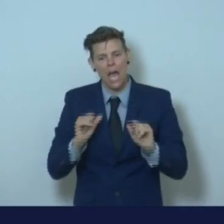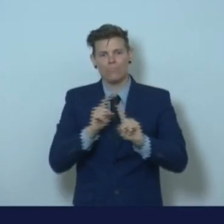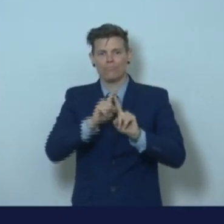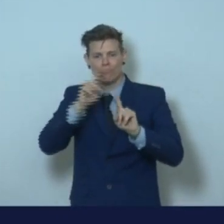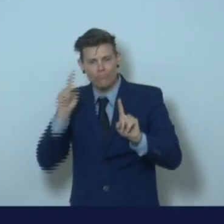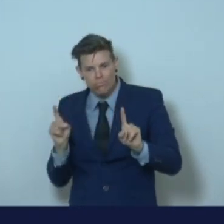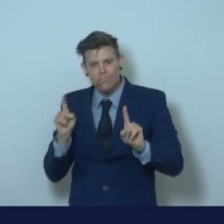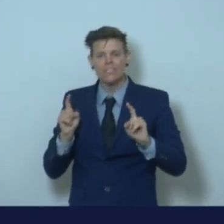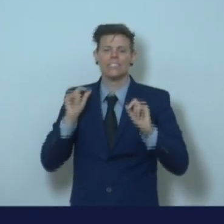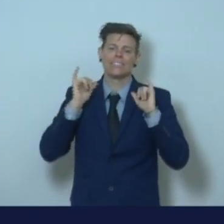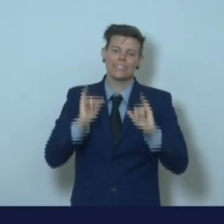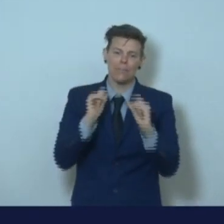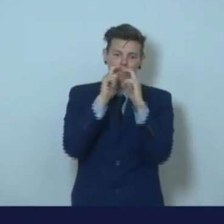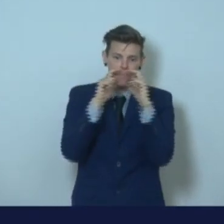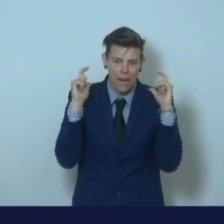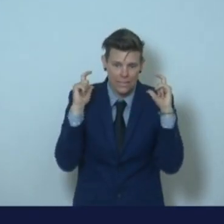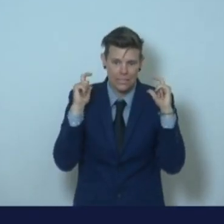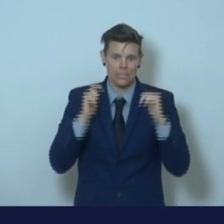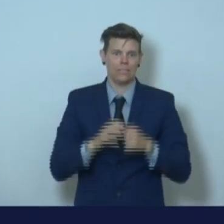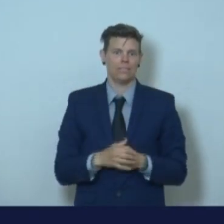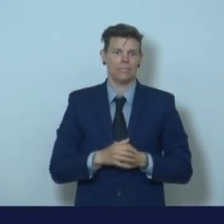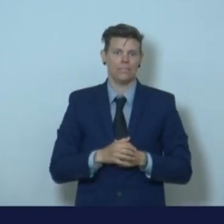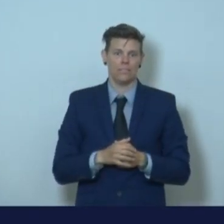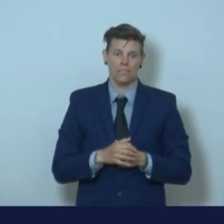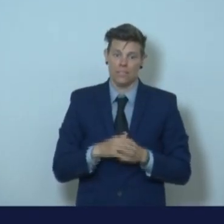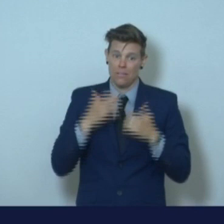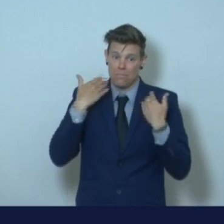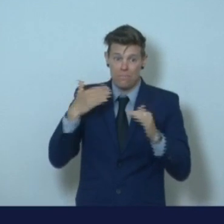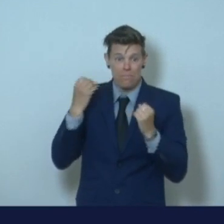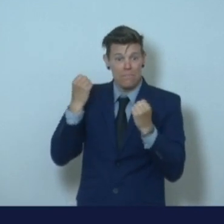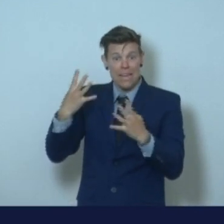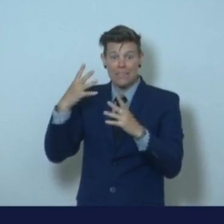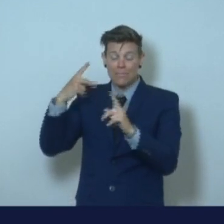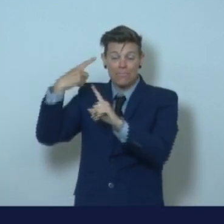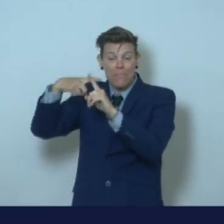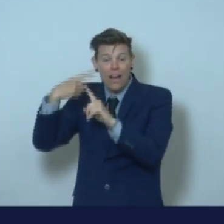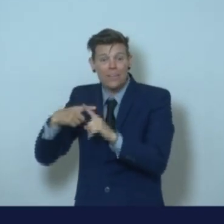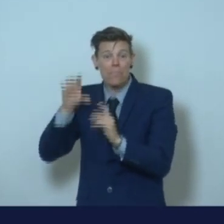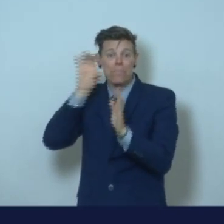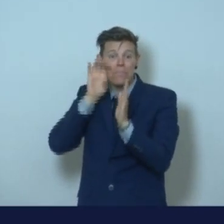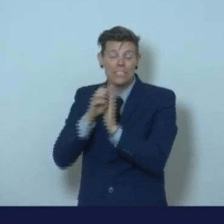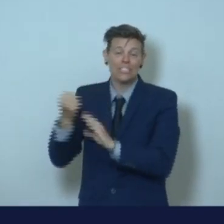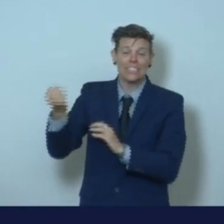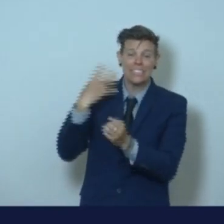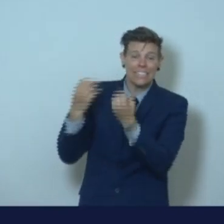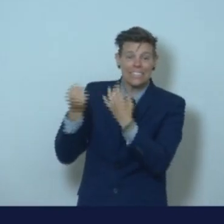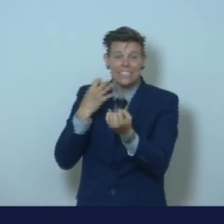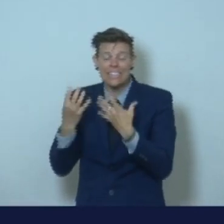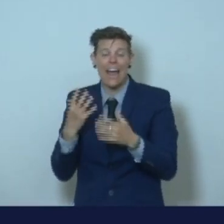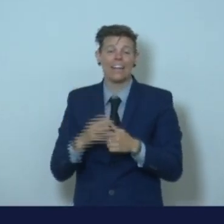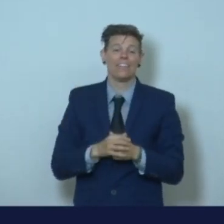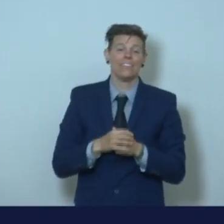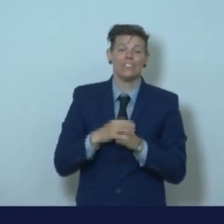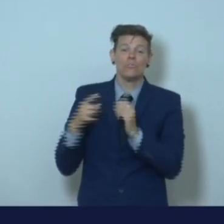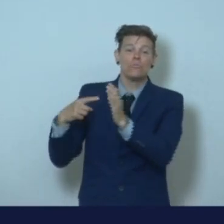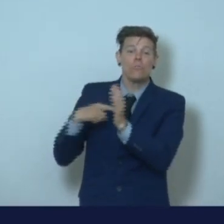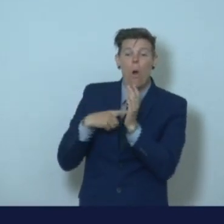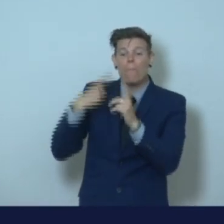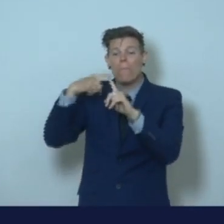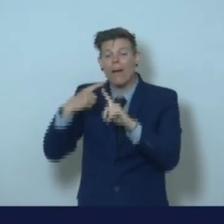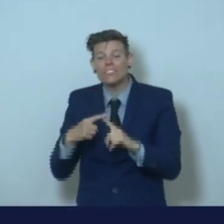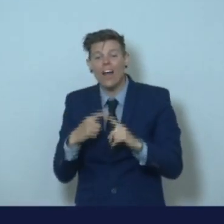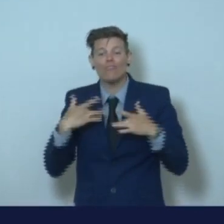And I get lots of positive reports and photos, and social media is full of very positive stories about New